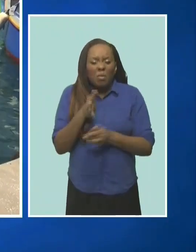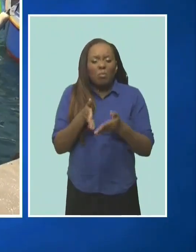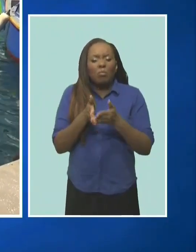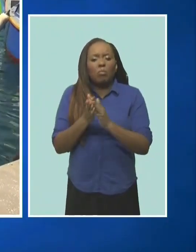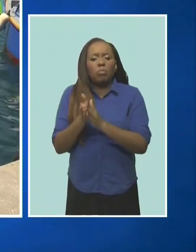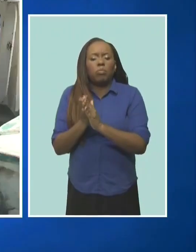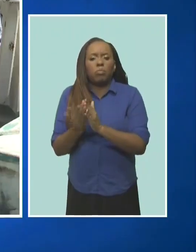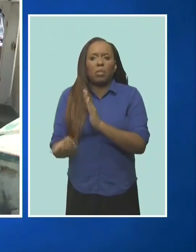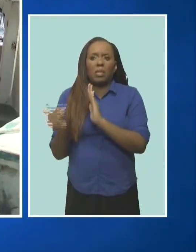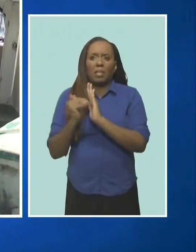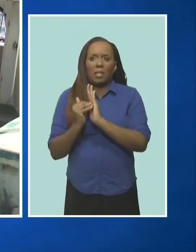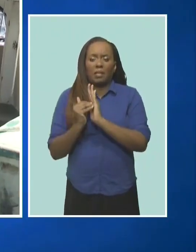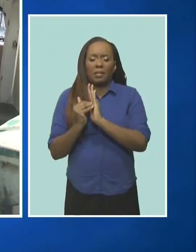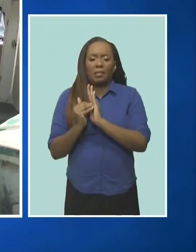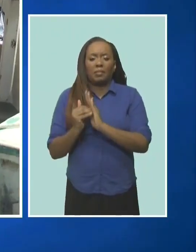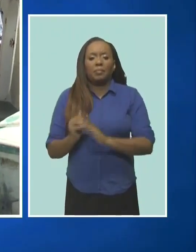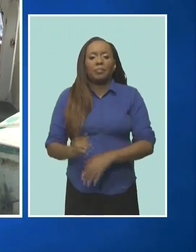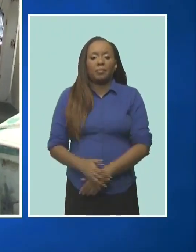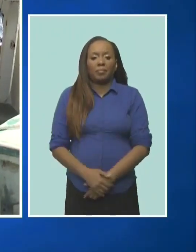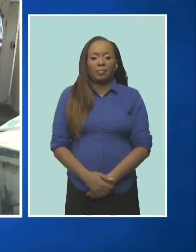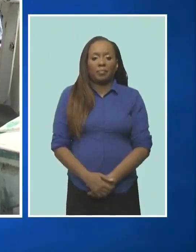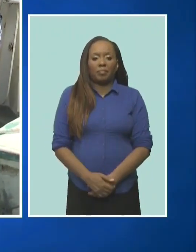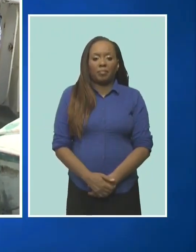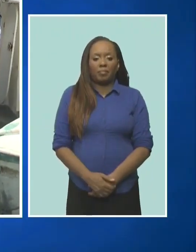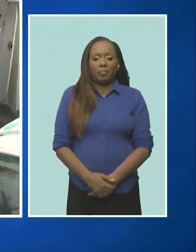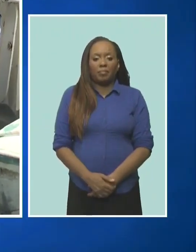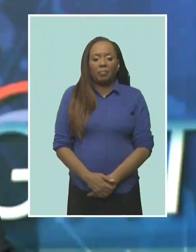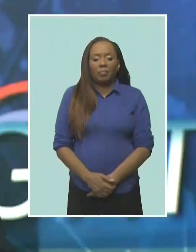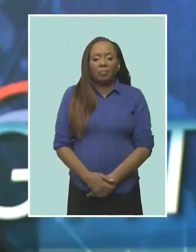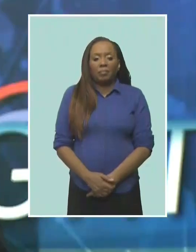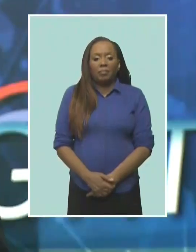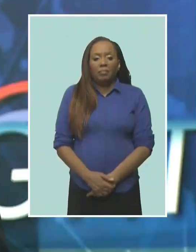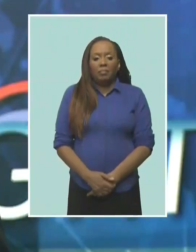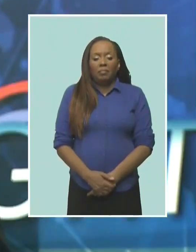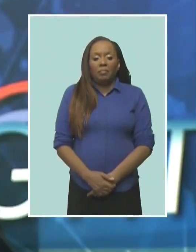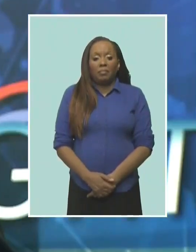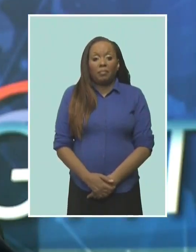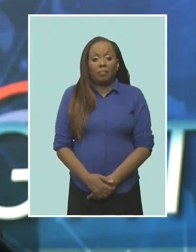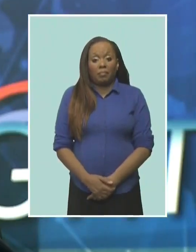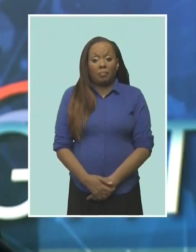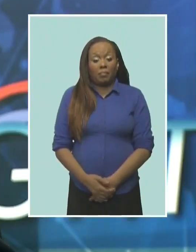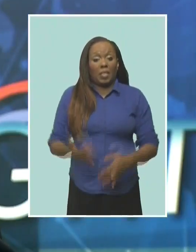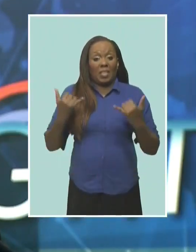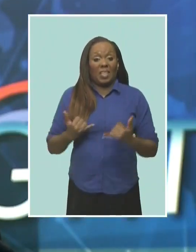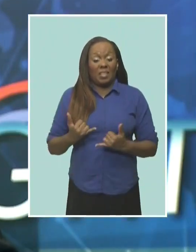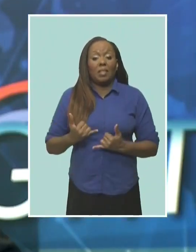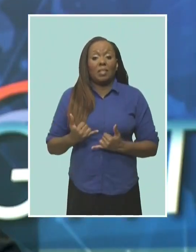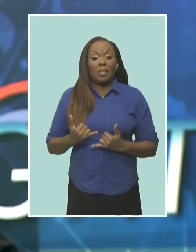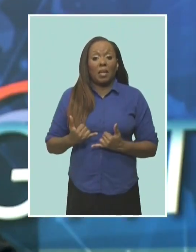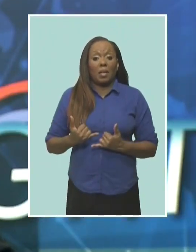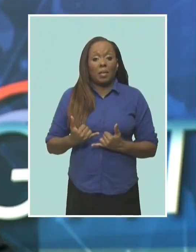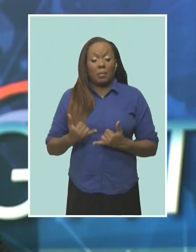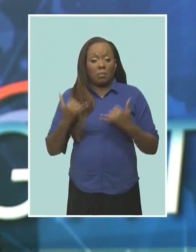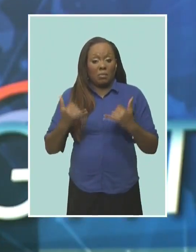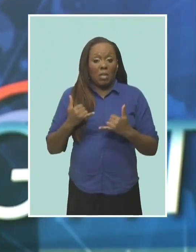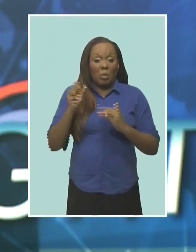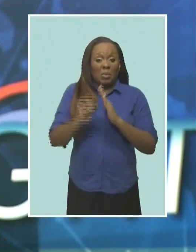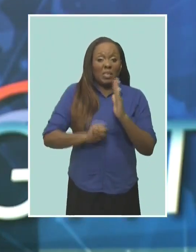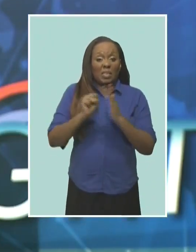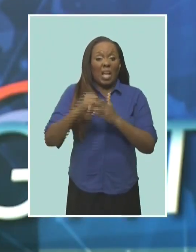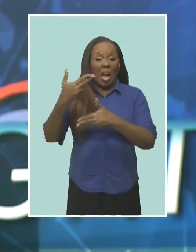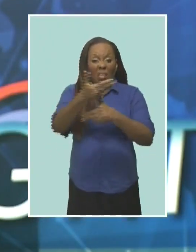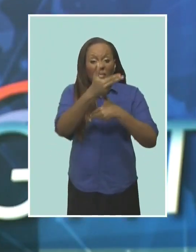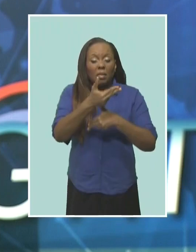water. Trevor Thorpe, CBC News. And as we get deeper into the hurricane season, we're